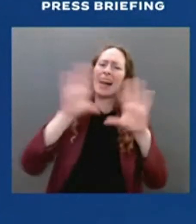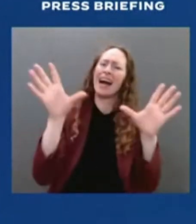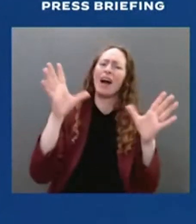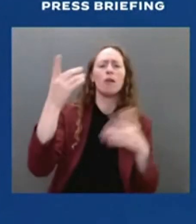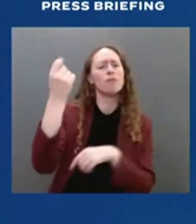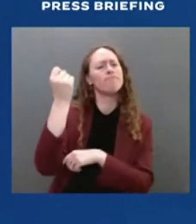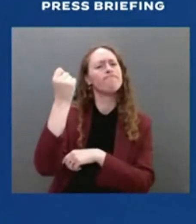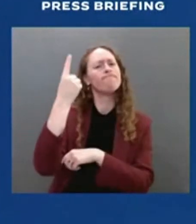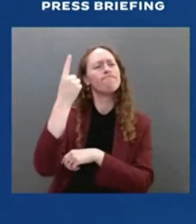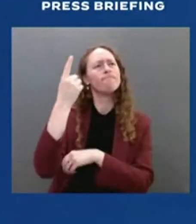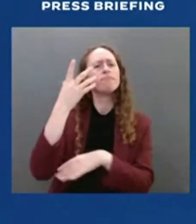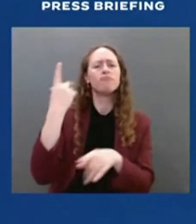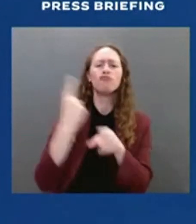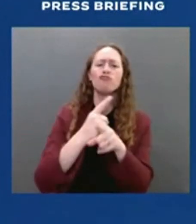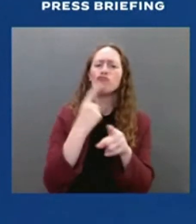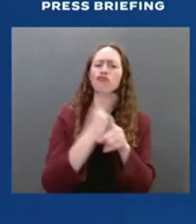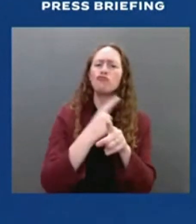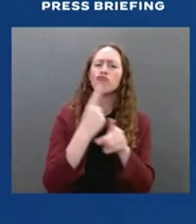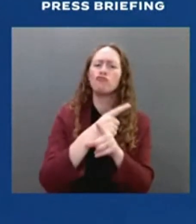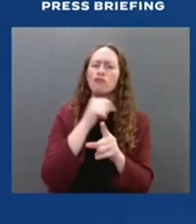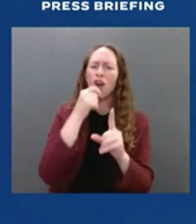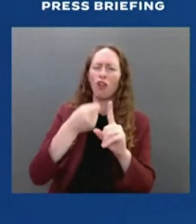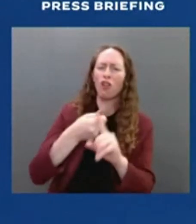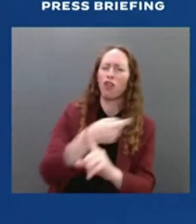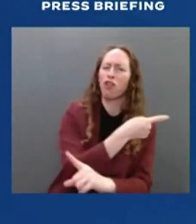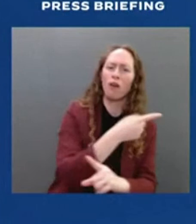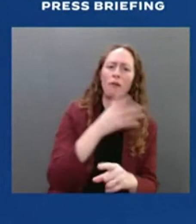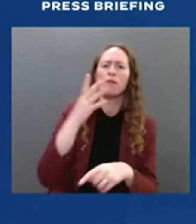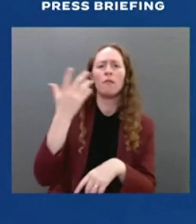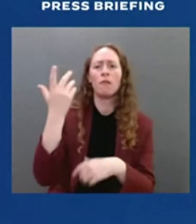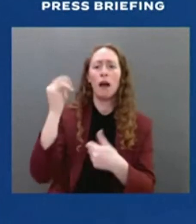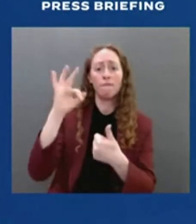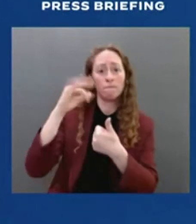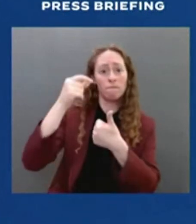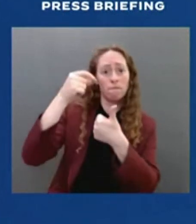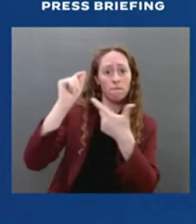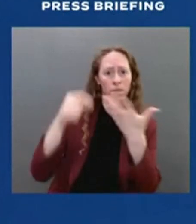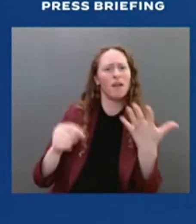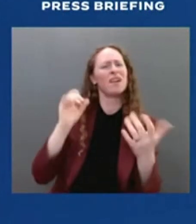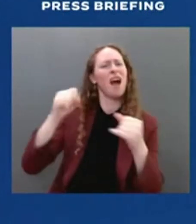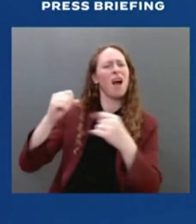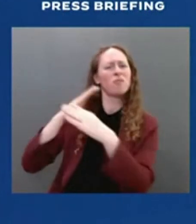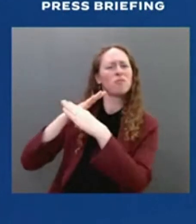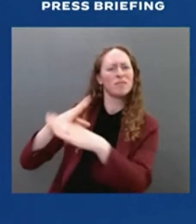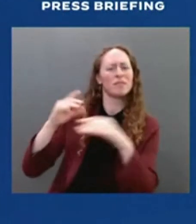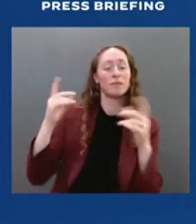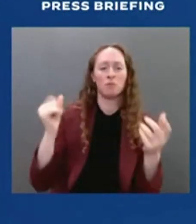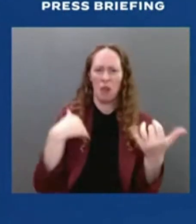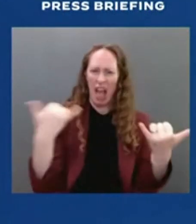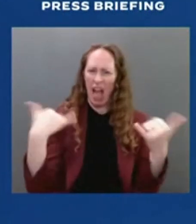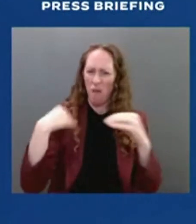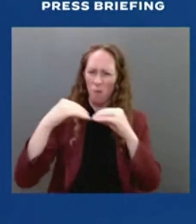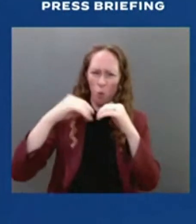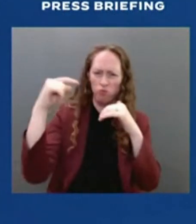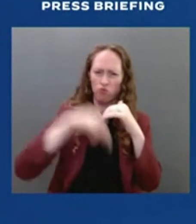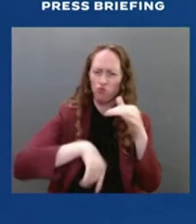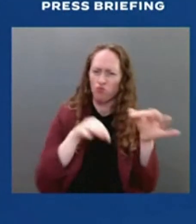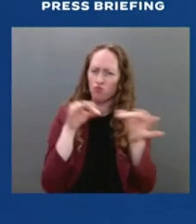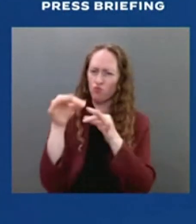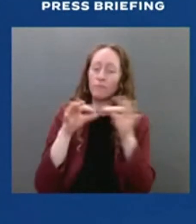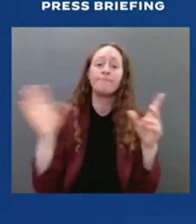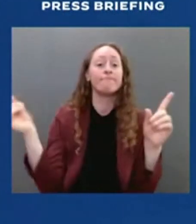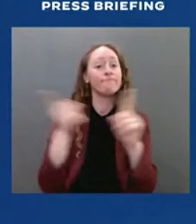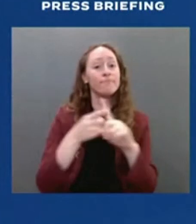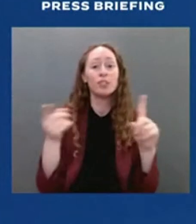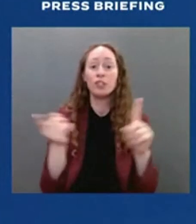me walk through a few key things every American should know. First, vaccines remain our single most important tool